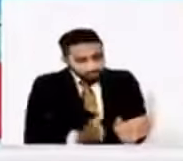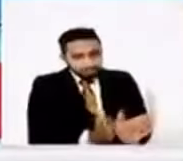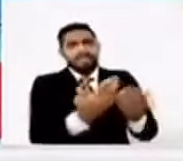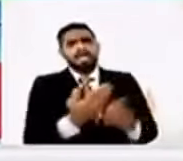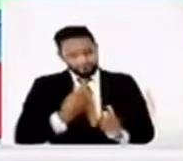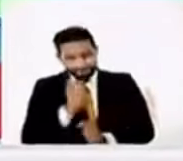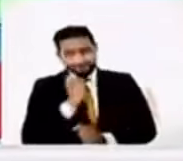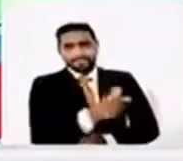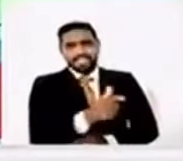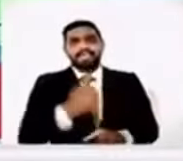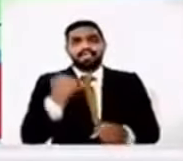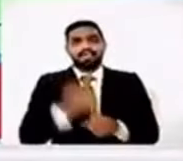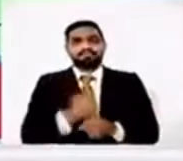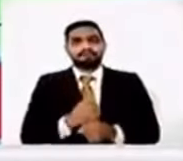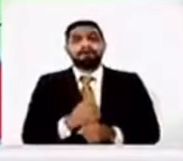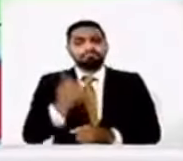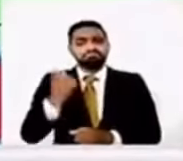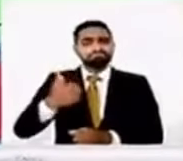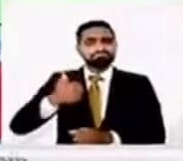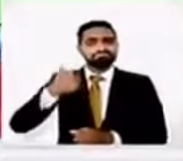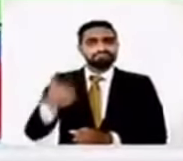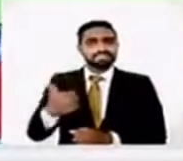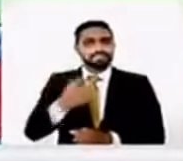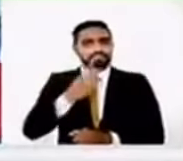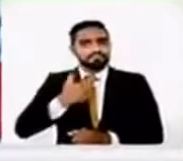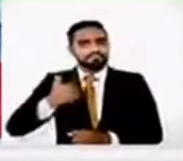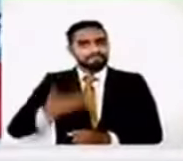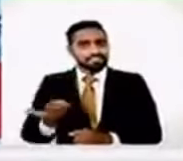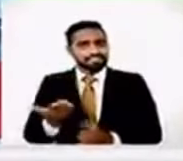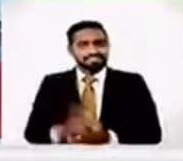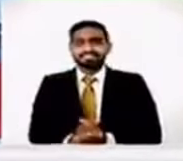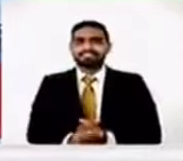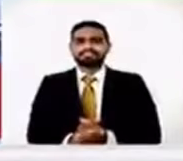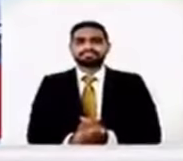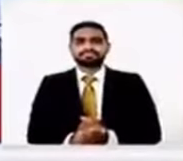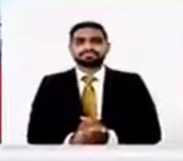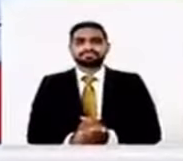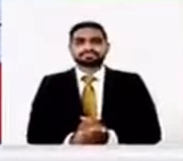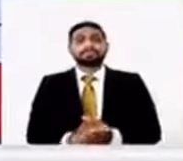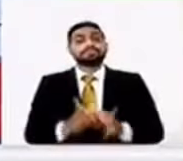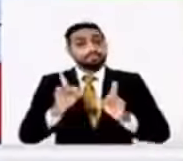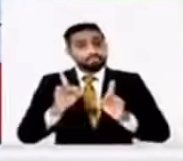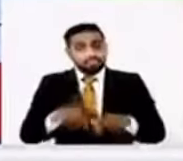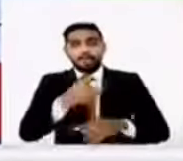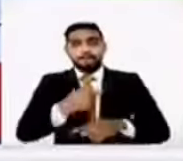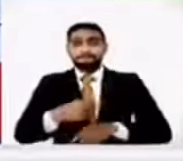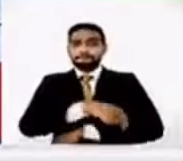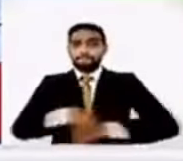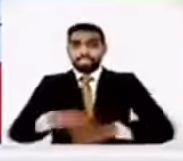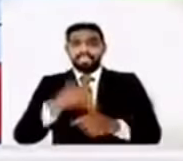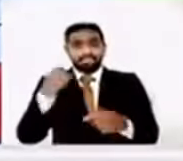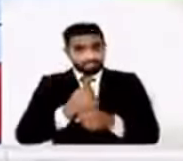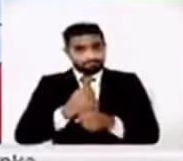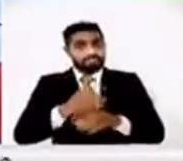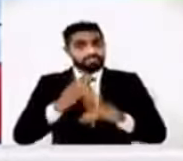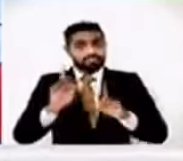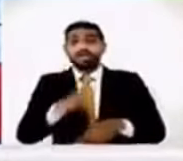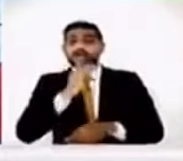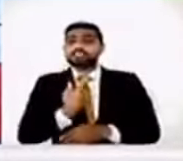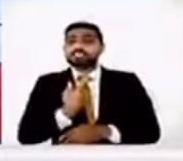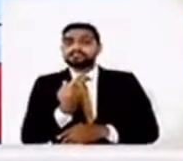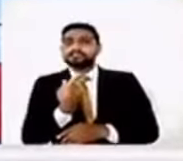very interesting area. And then for the infrastructure, the government is not going to invest